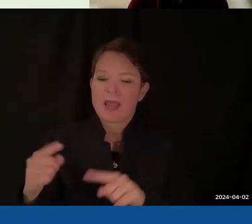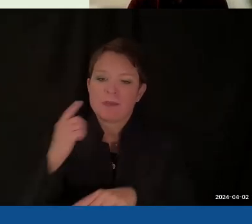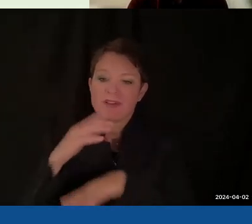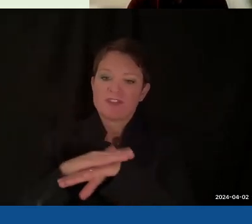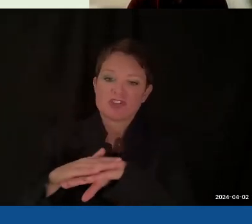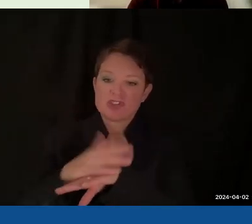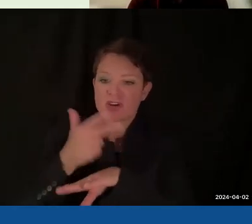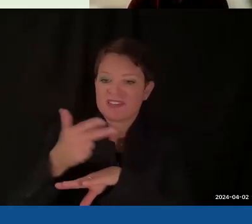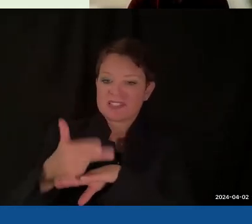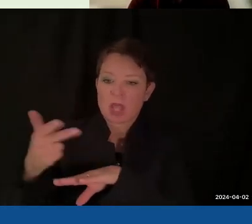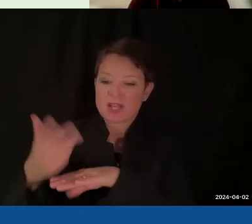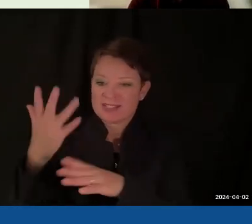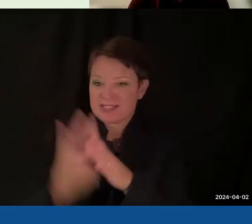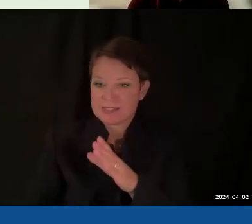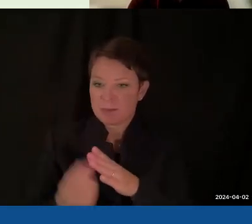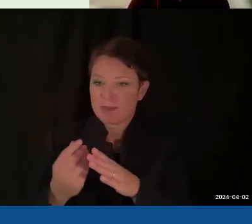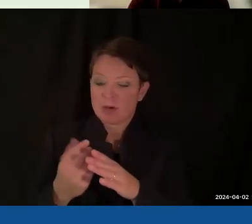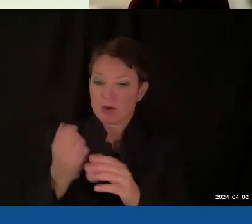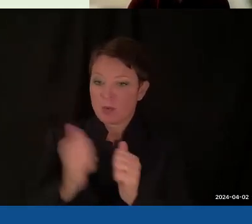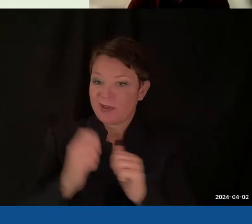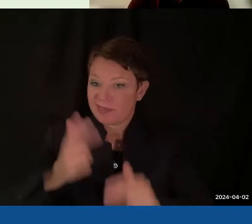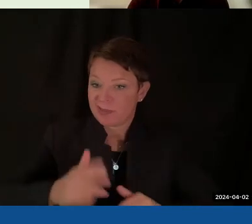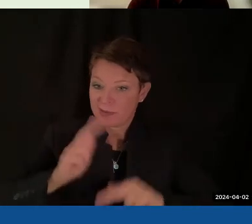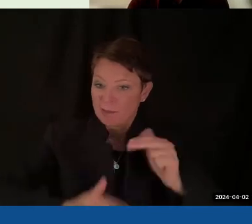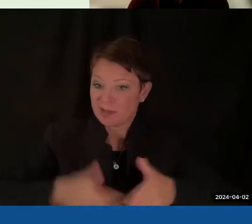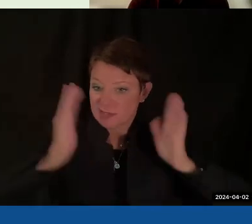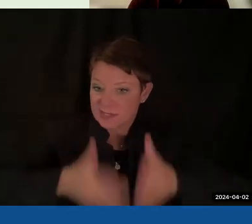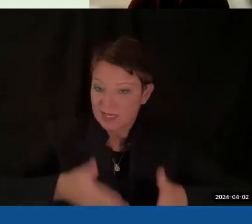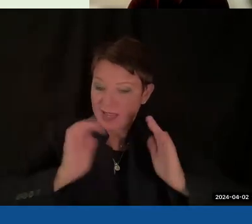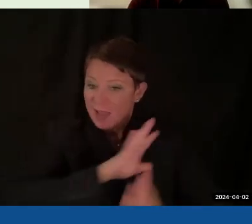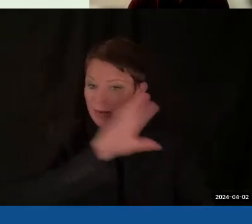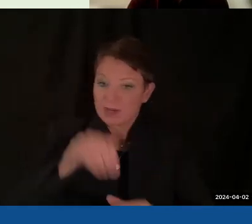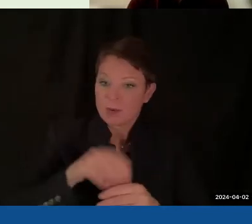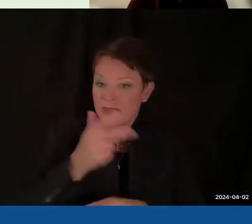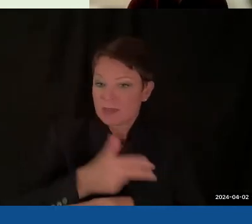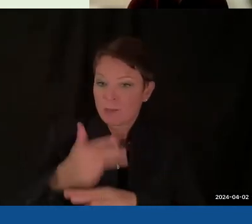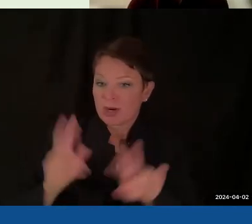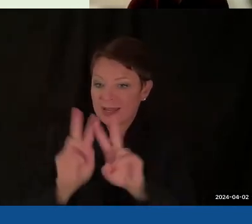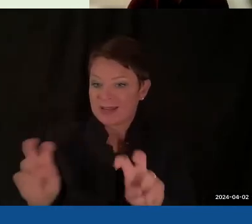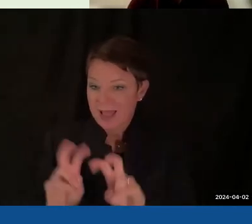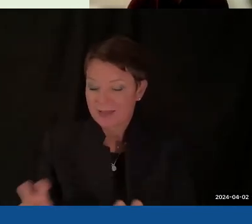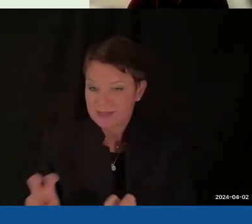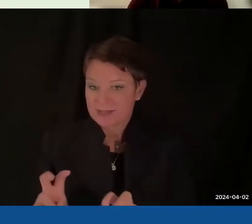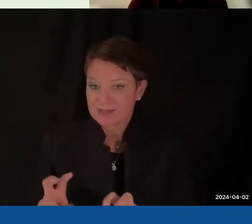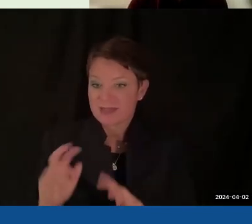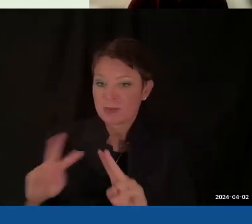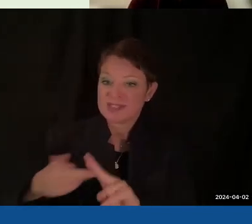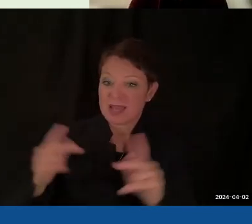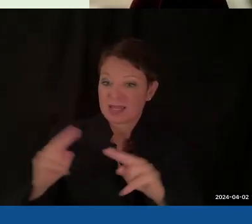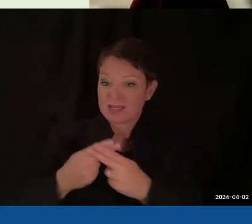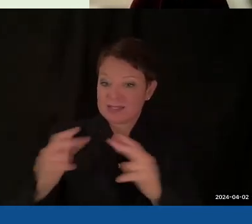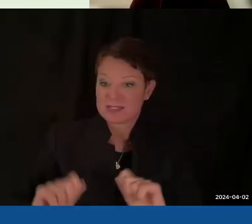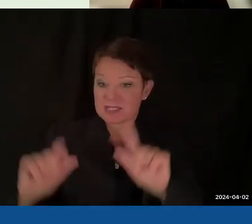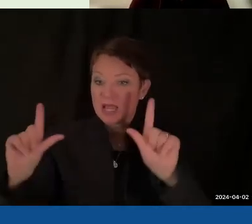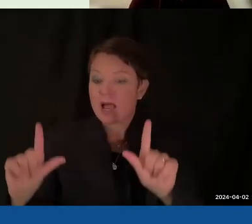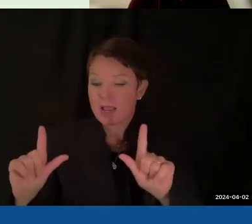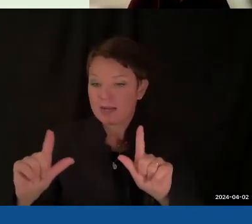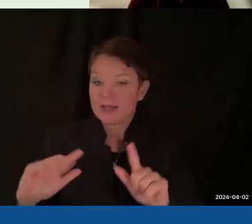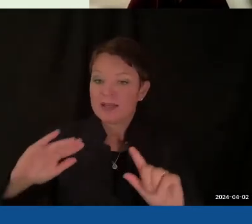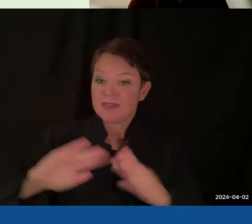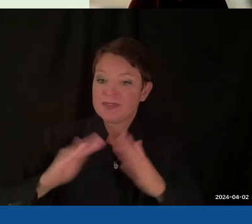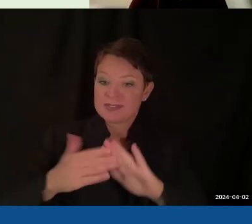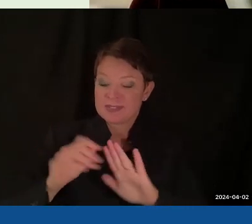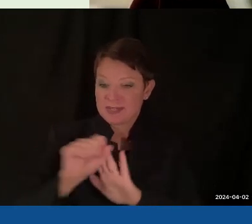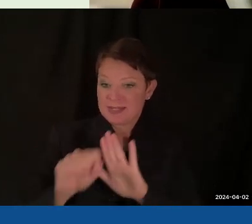surface lots disappear and how is that incorporated into the parking analysis. So that was that second slide that I showed. The city and